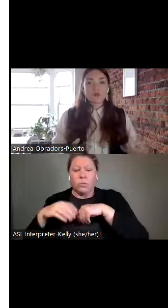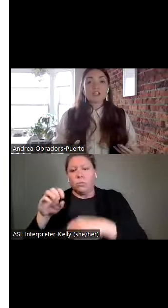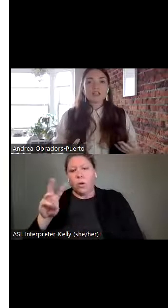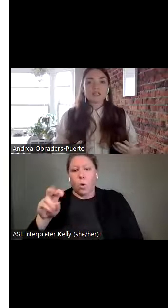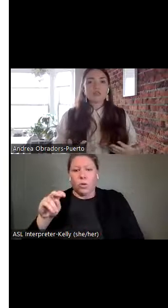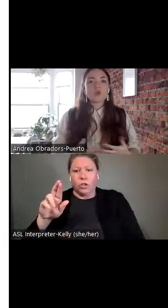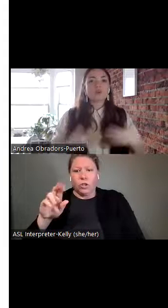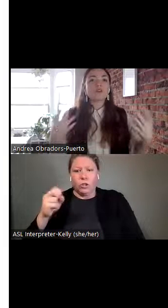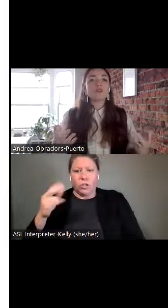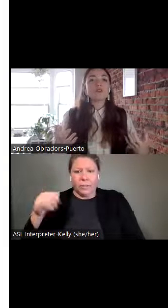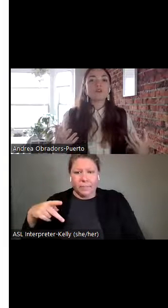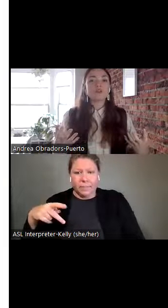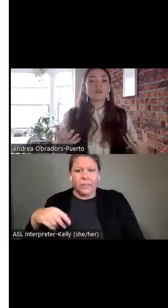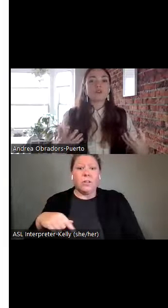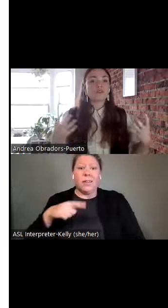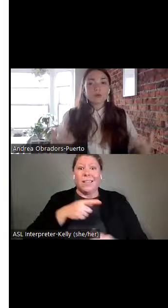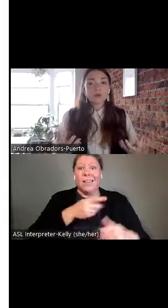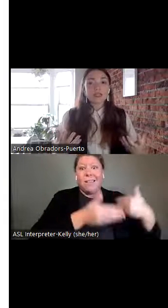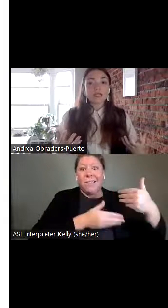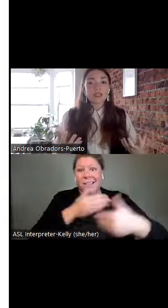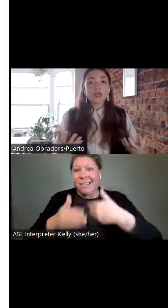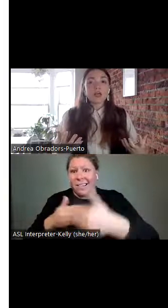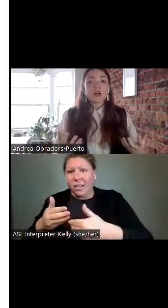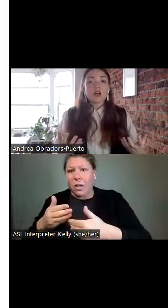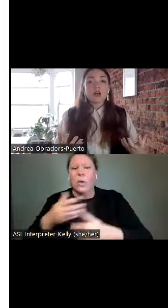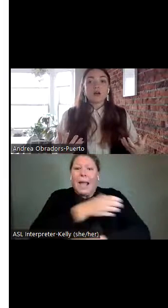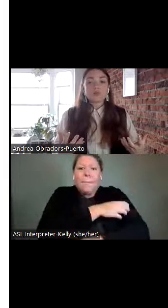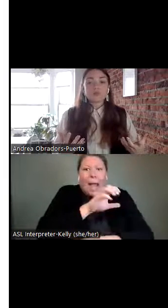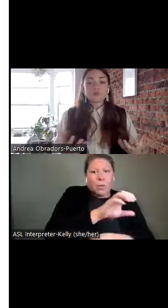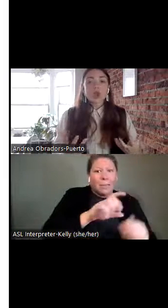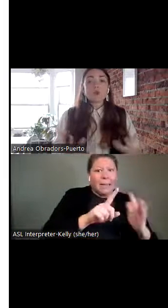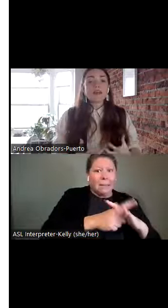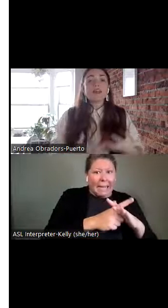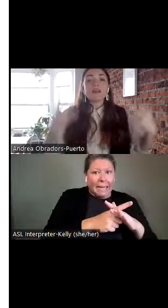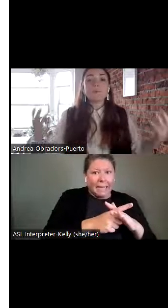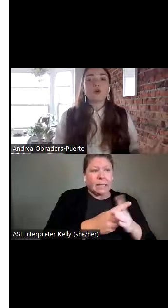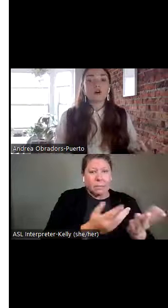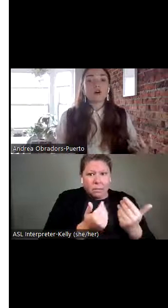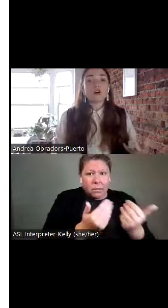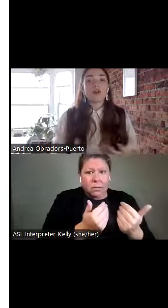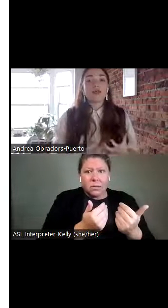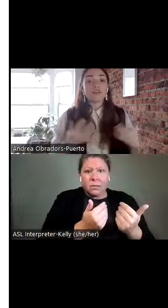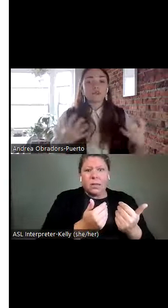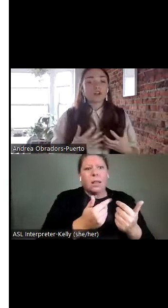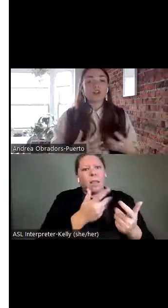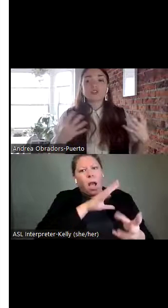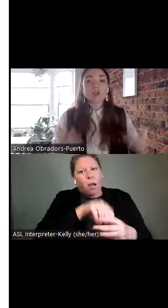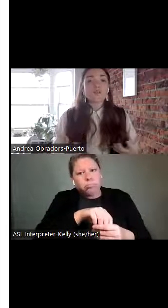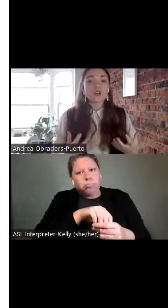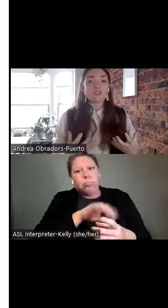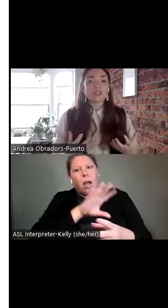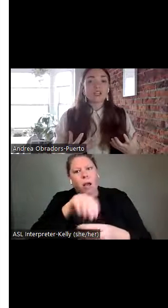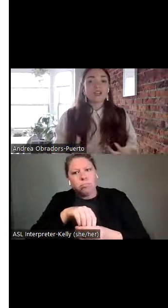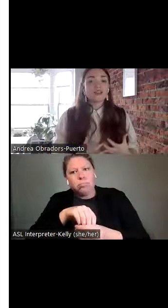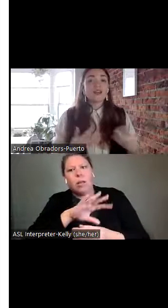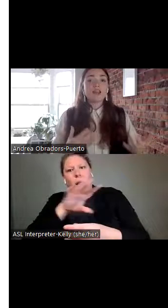this process, we empower the users from the very beginning on making them part and drivers